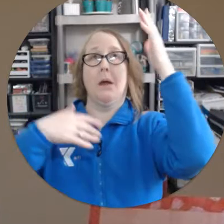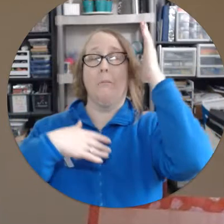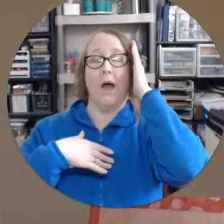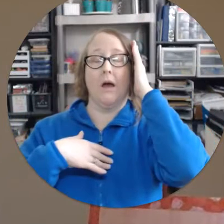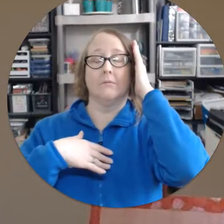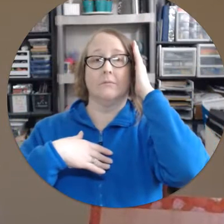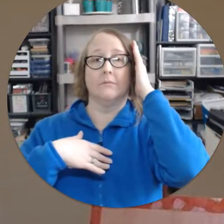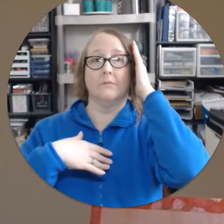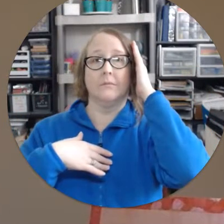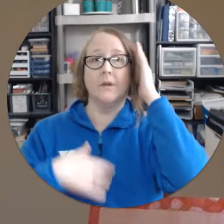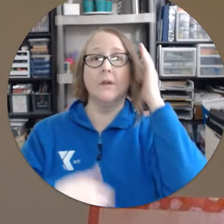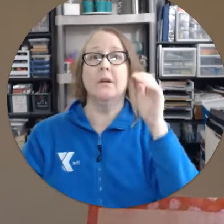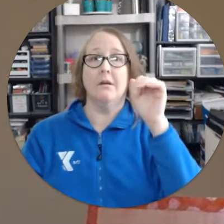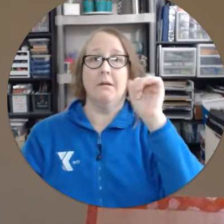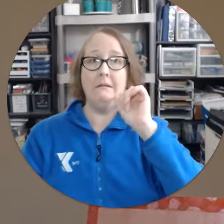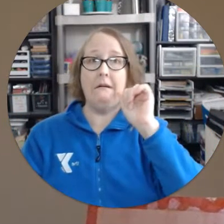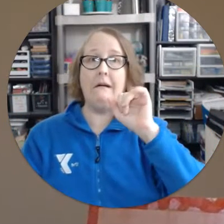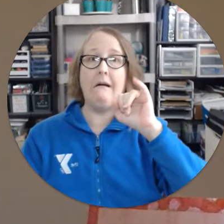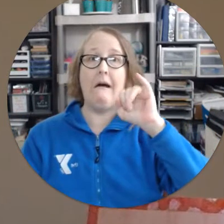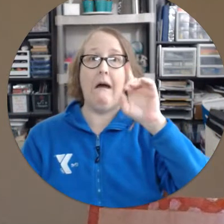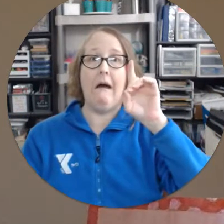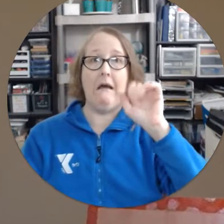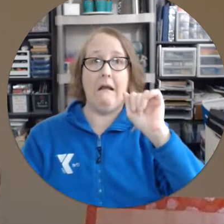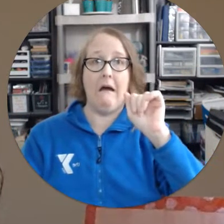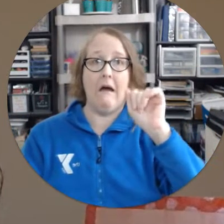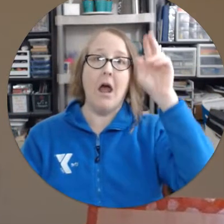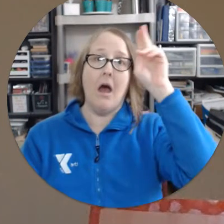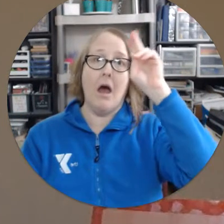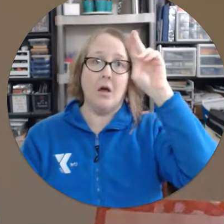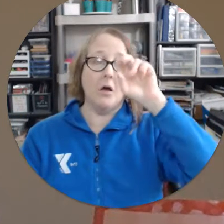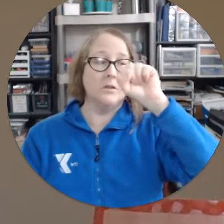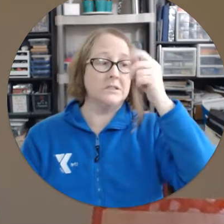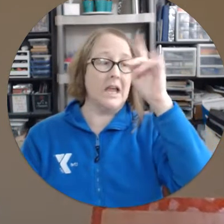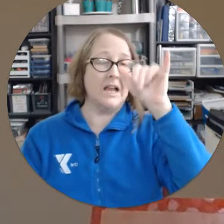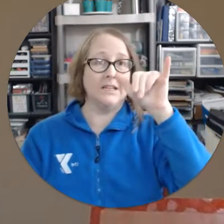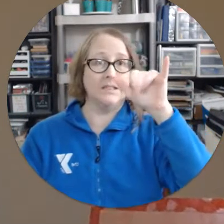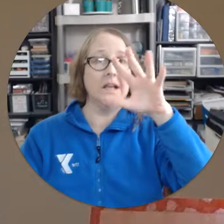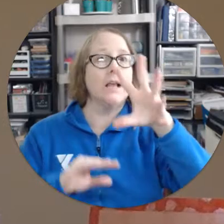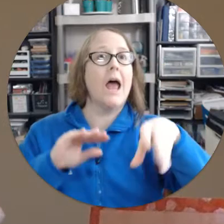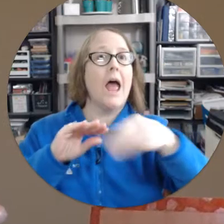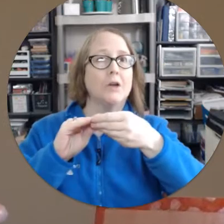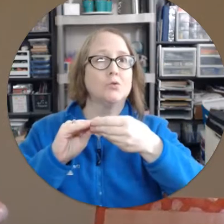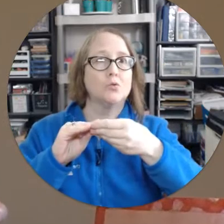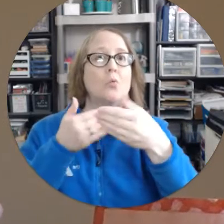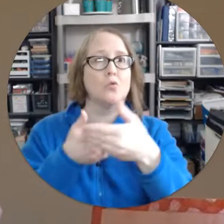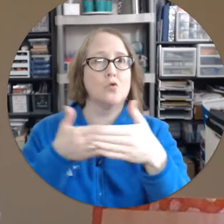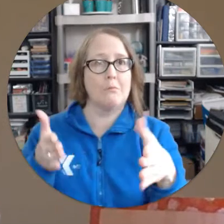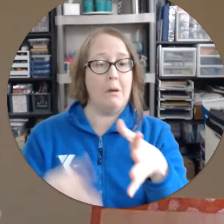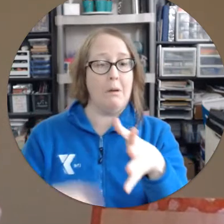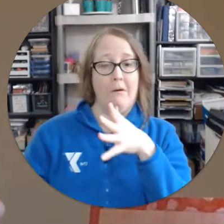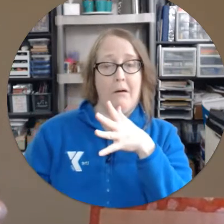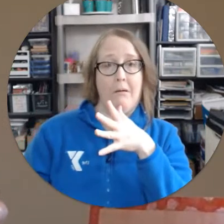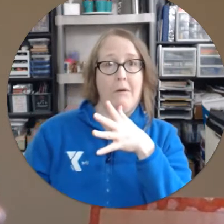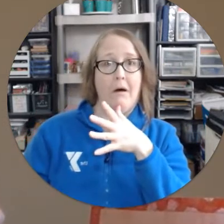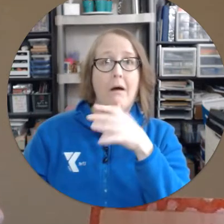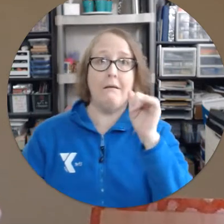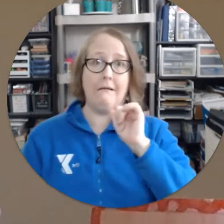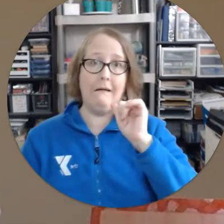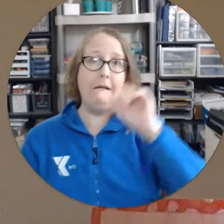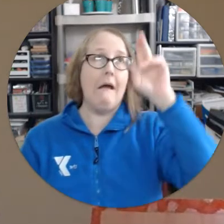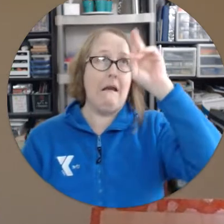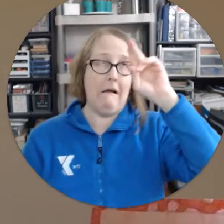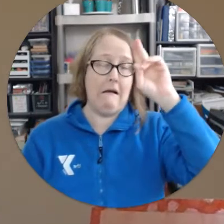Aunt Ida and Uncle Sandy's extra room. Mama and Aunt Ida and Uncle Sandy